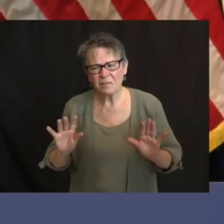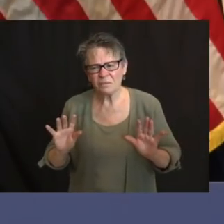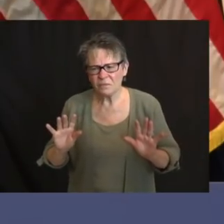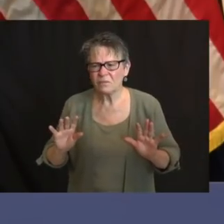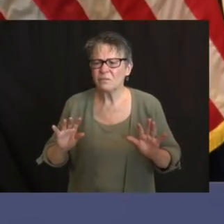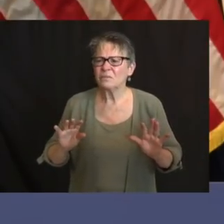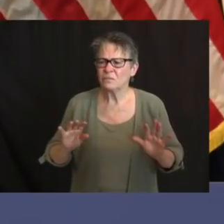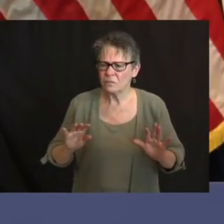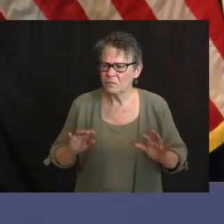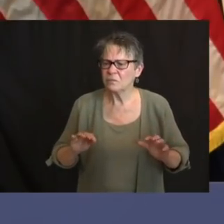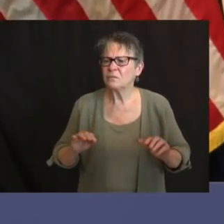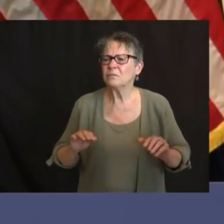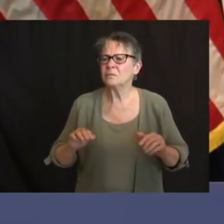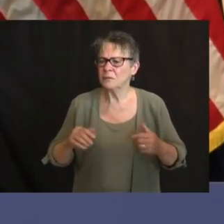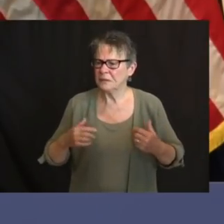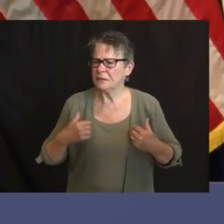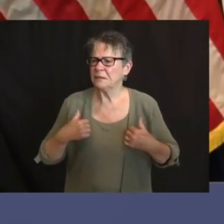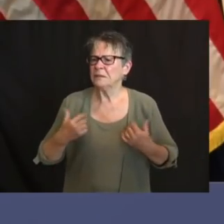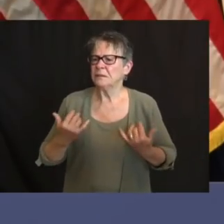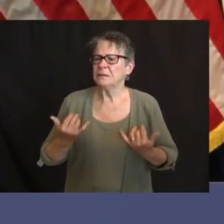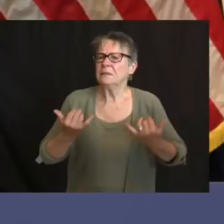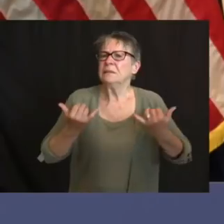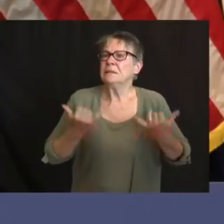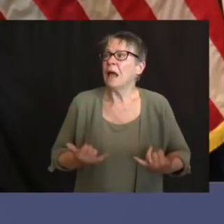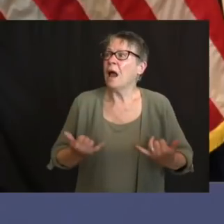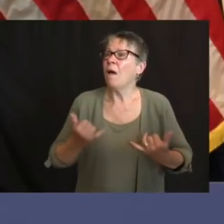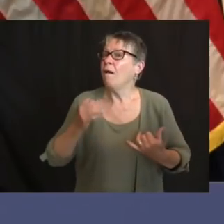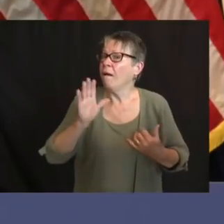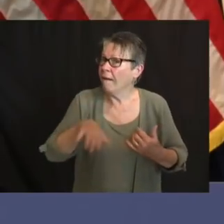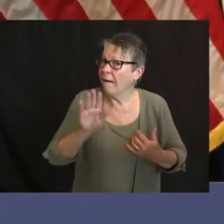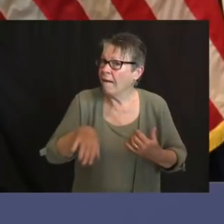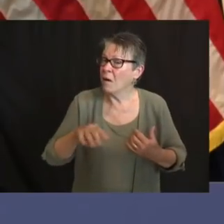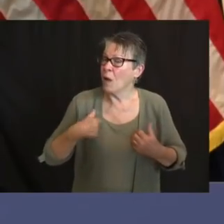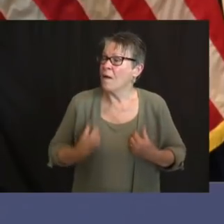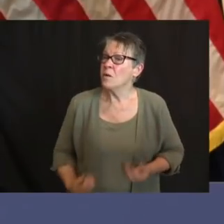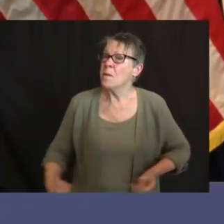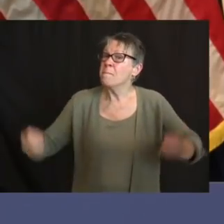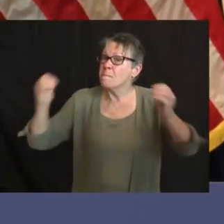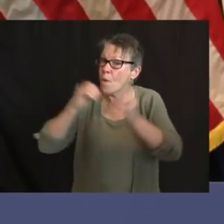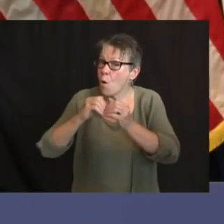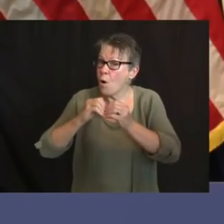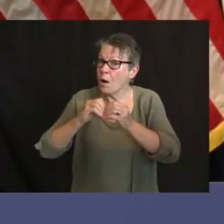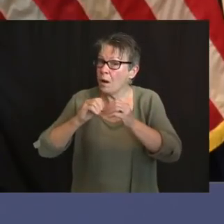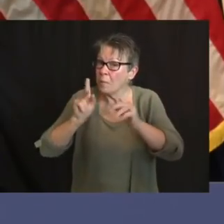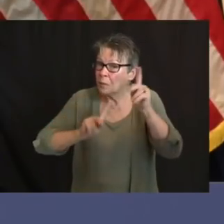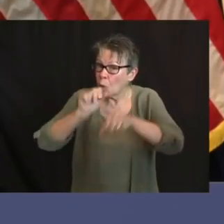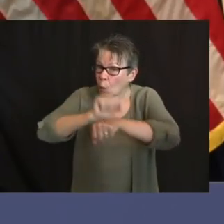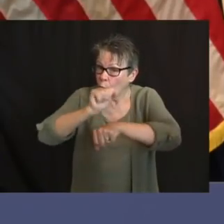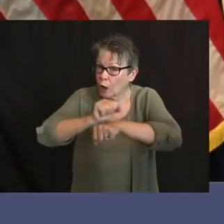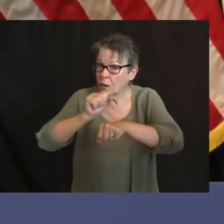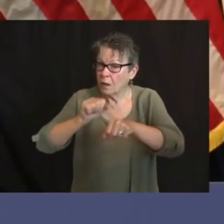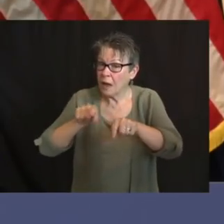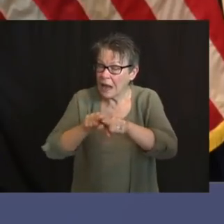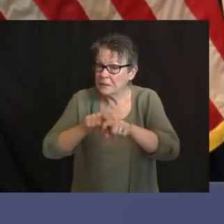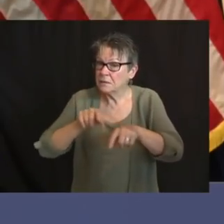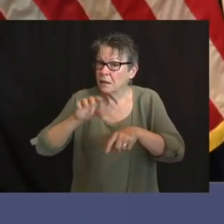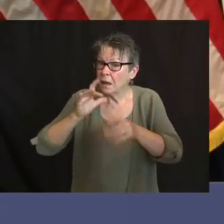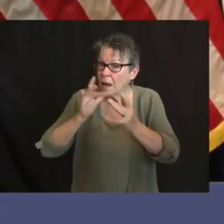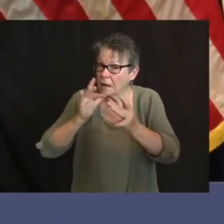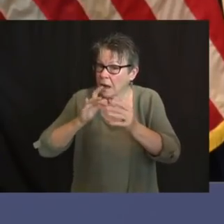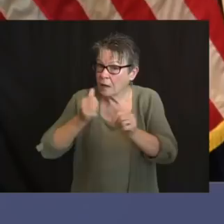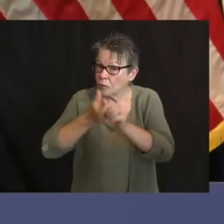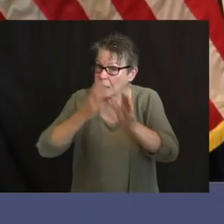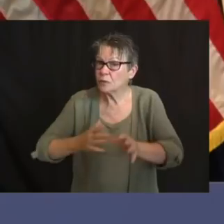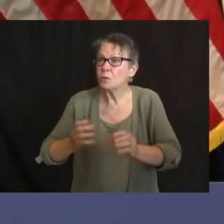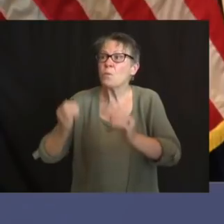in America, and you all will be on to the next subject. Thank you. Dave. Hi, Governor. Follow up on